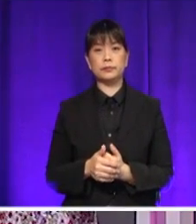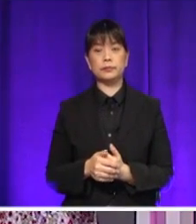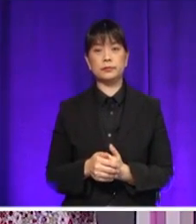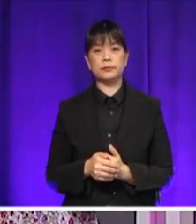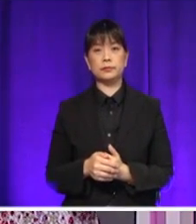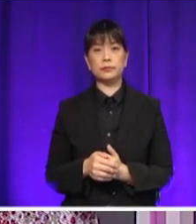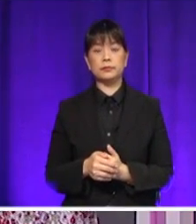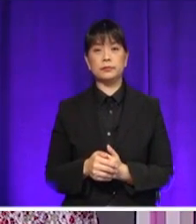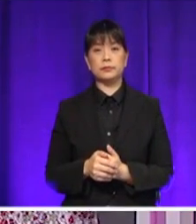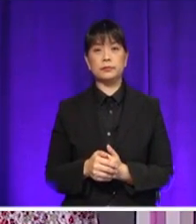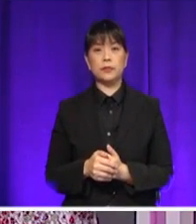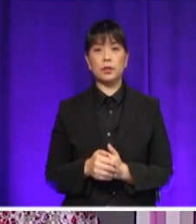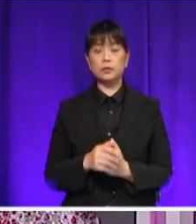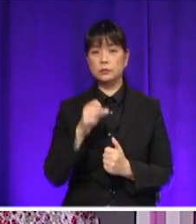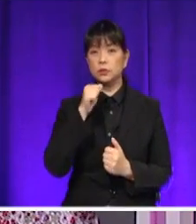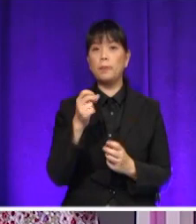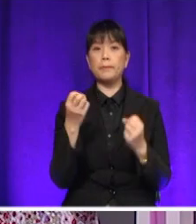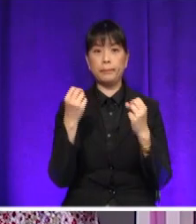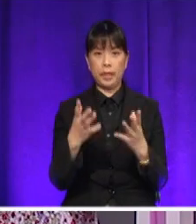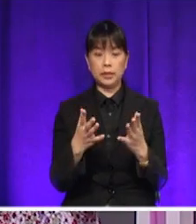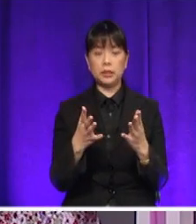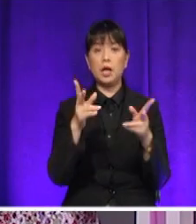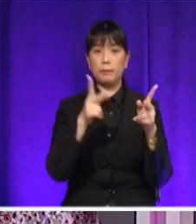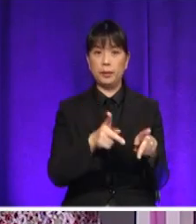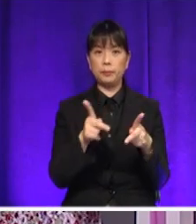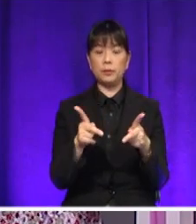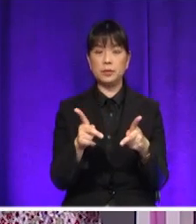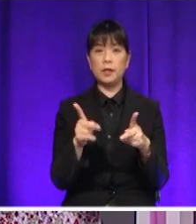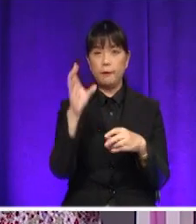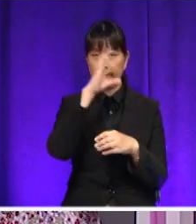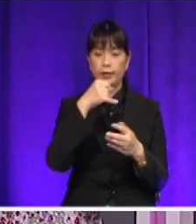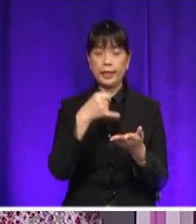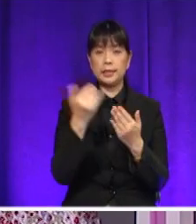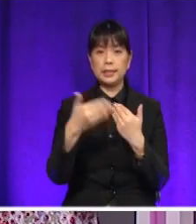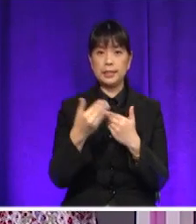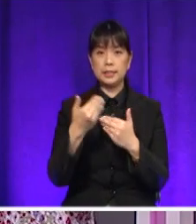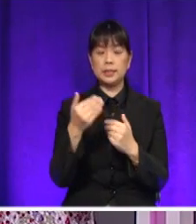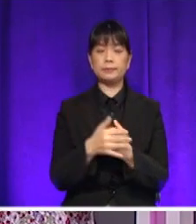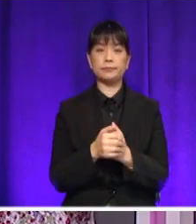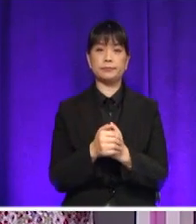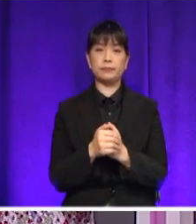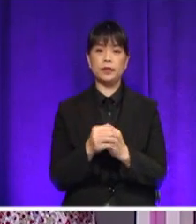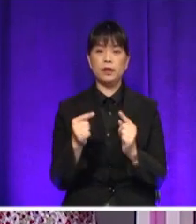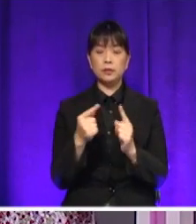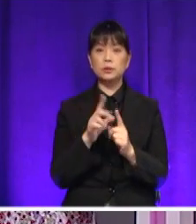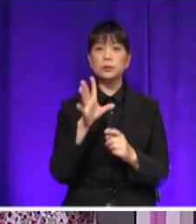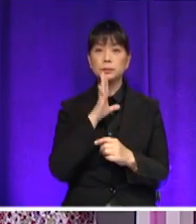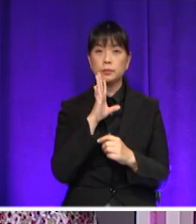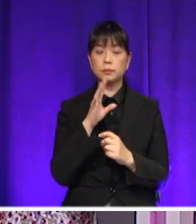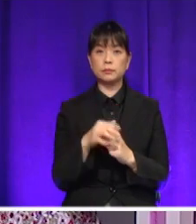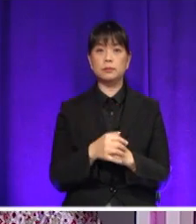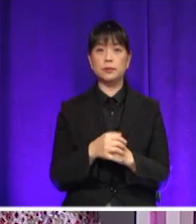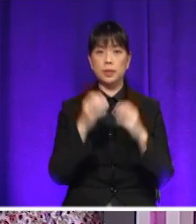easy to speak offhand without preparing some points. I'm going to connect